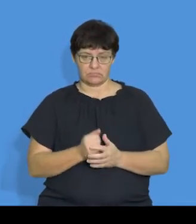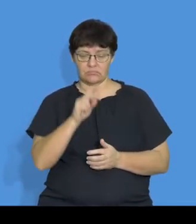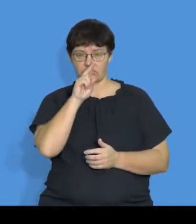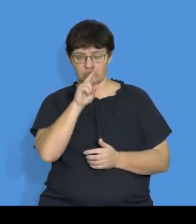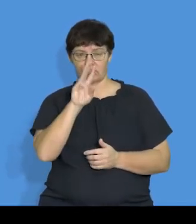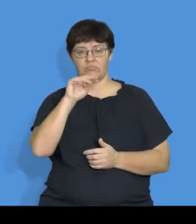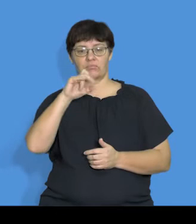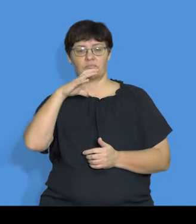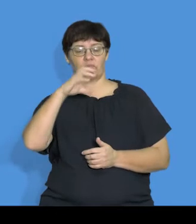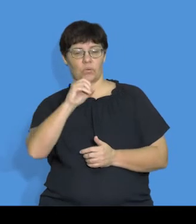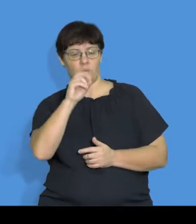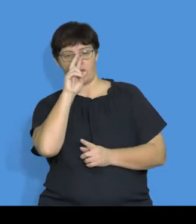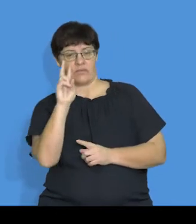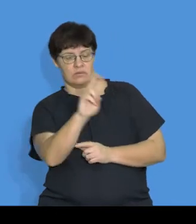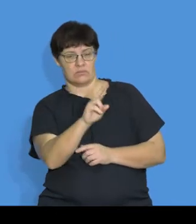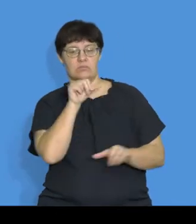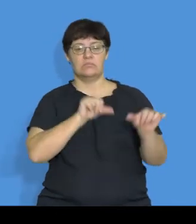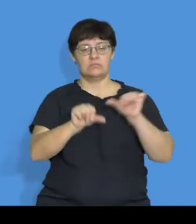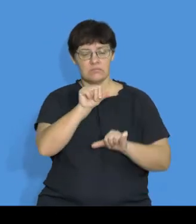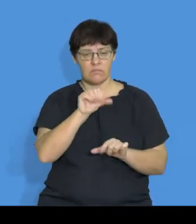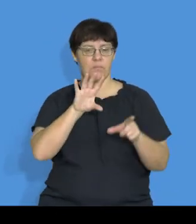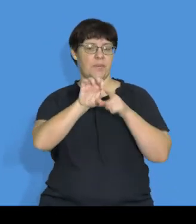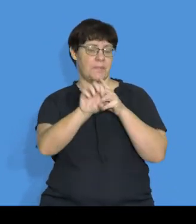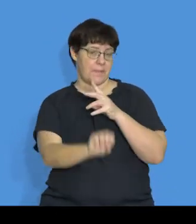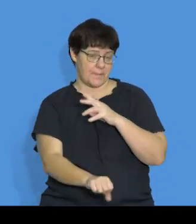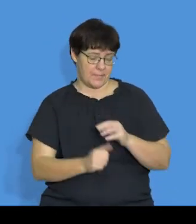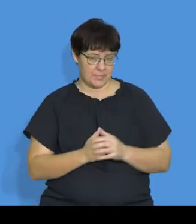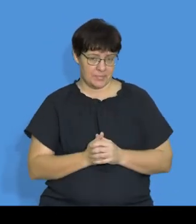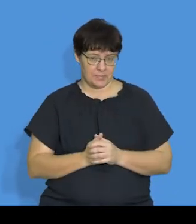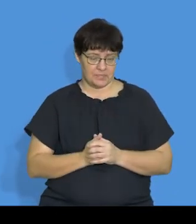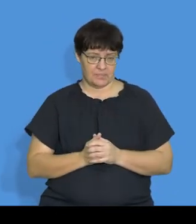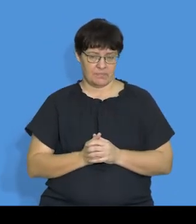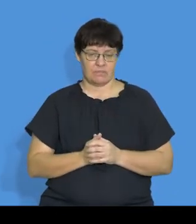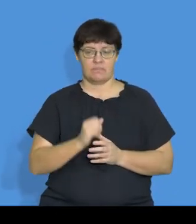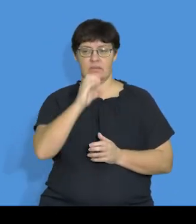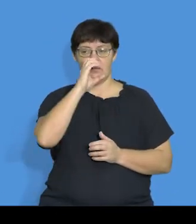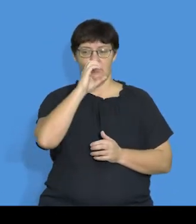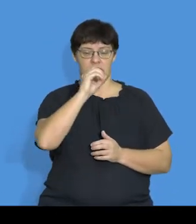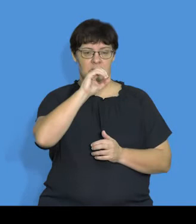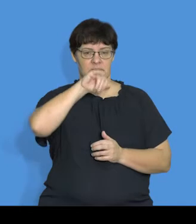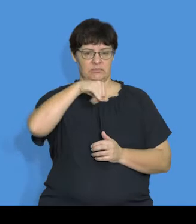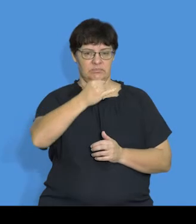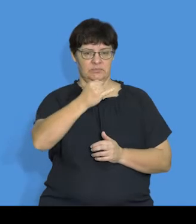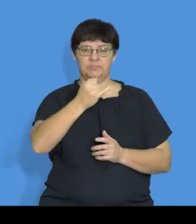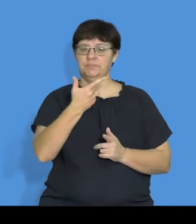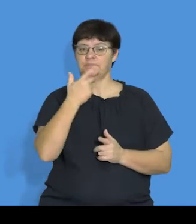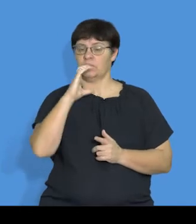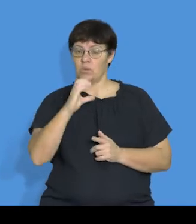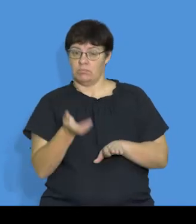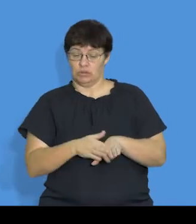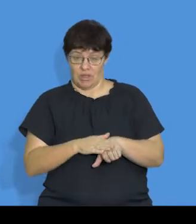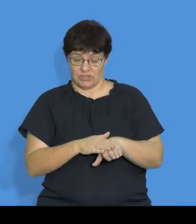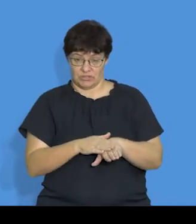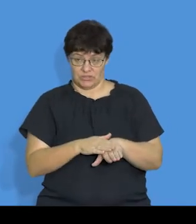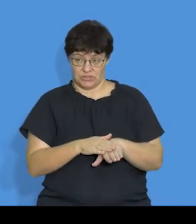Microview, which explains the science behind these observations. Now, the 0 joule per coulomb of charge is something